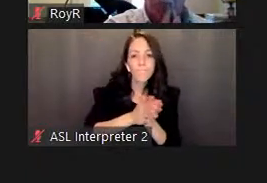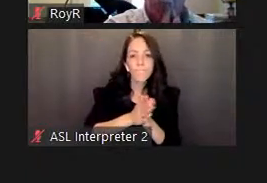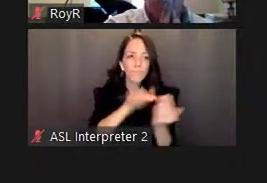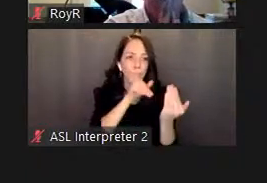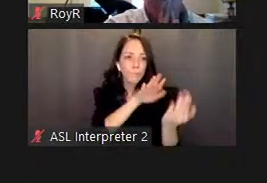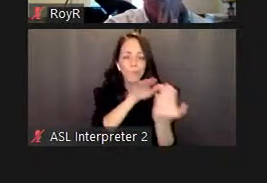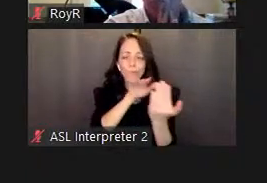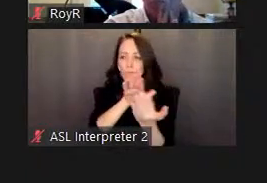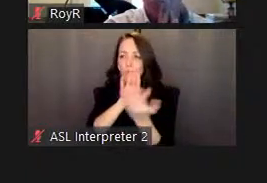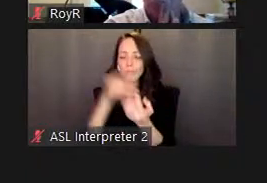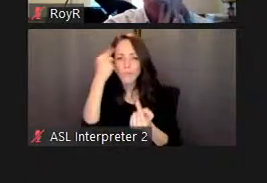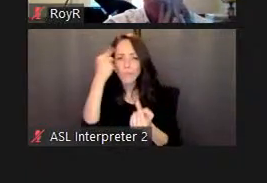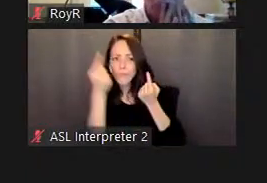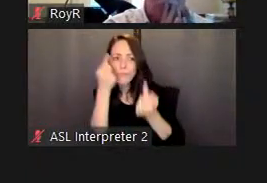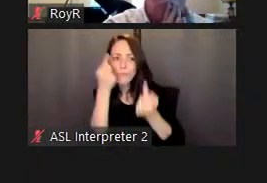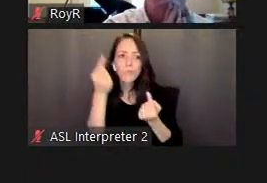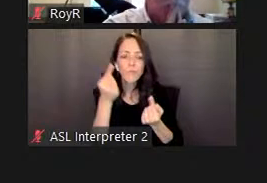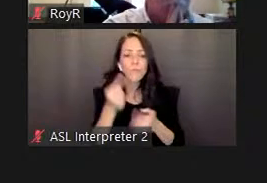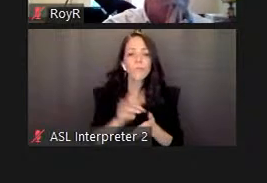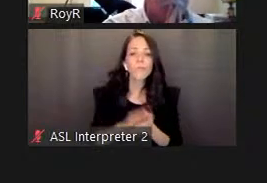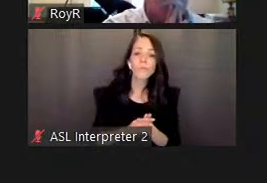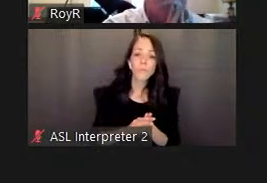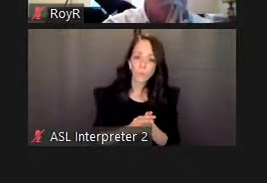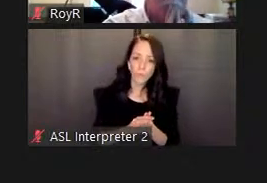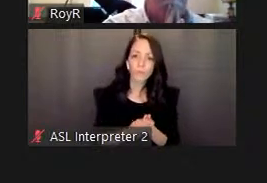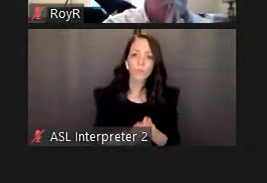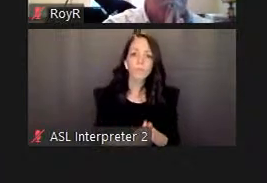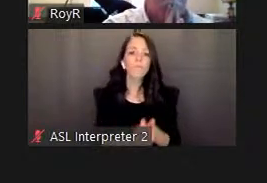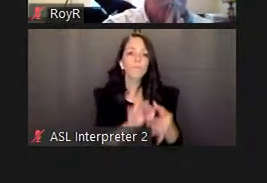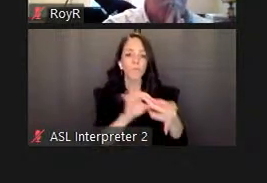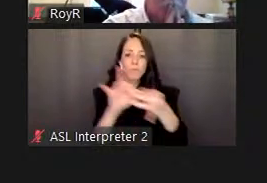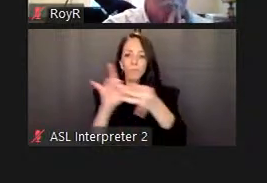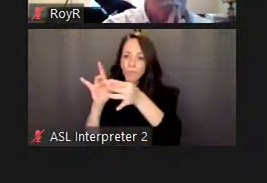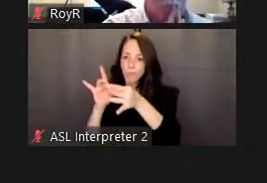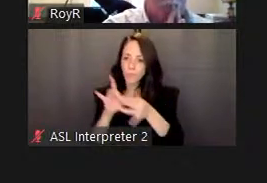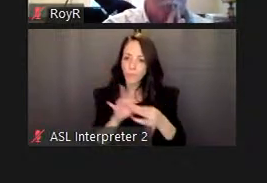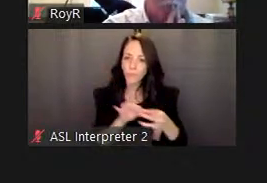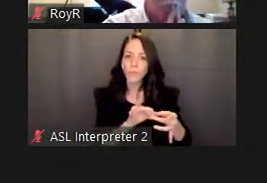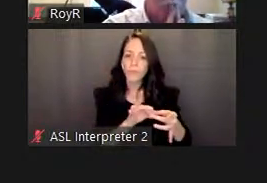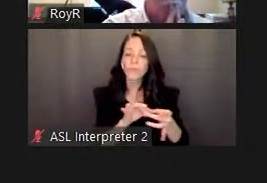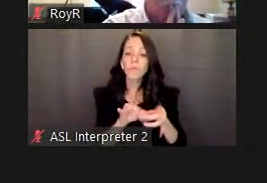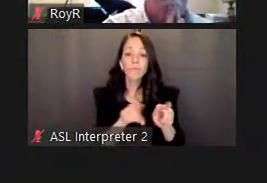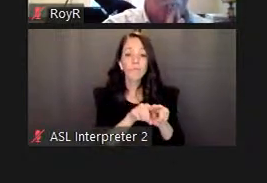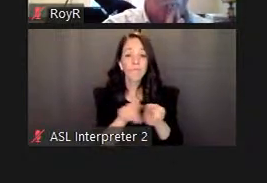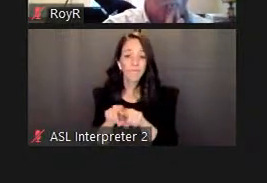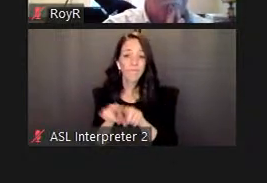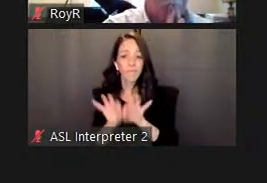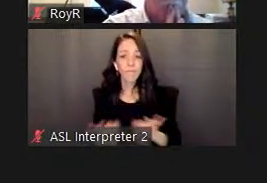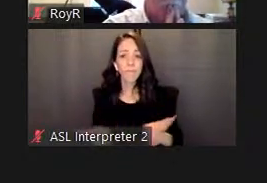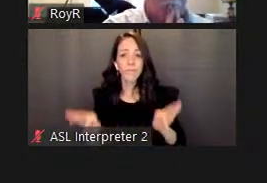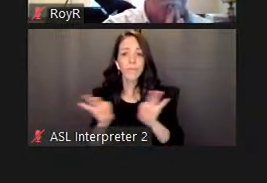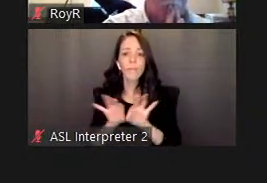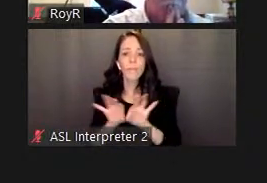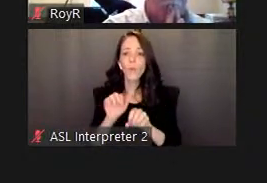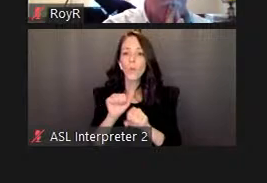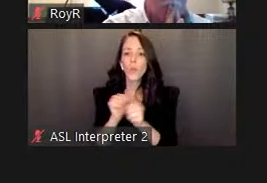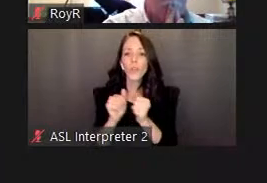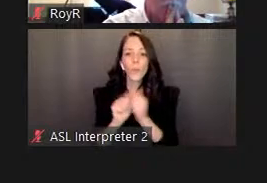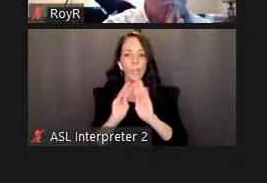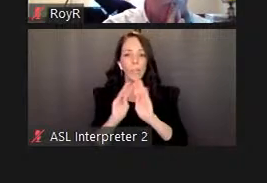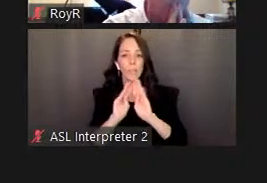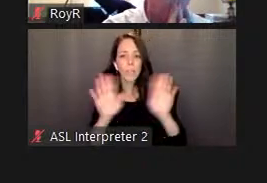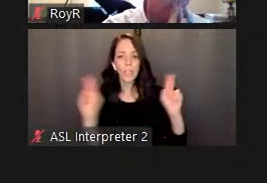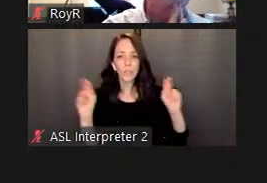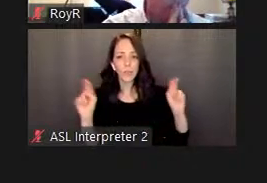strategic, seeking collaborative solutions, and importantly, working with transparency.